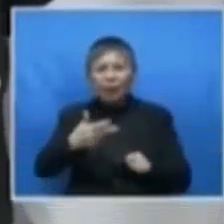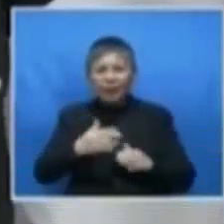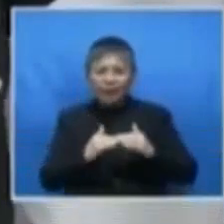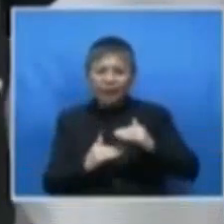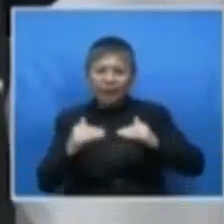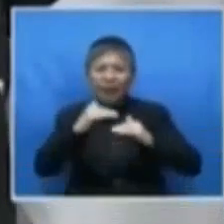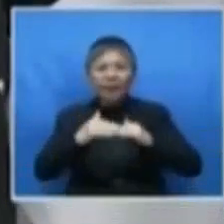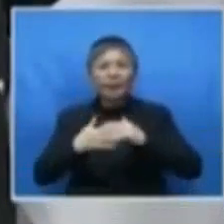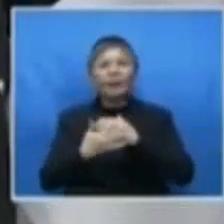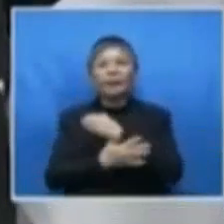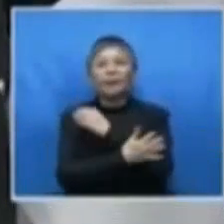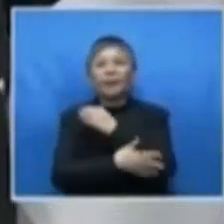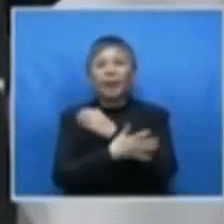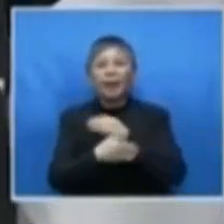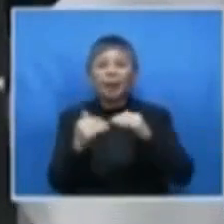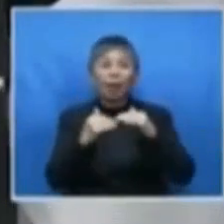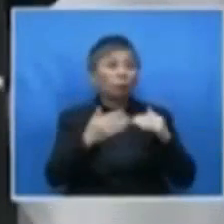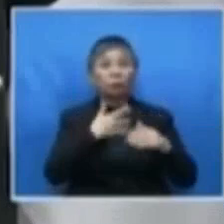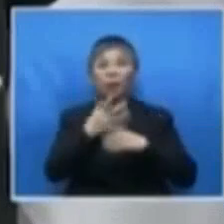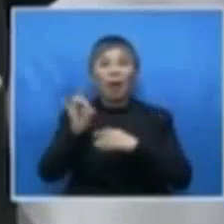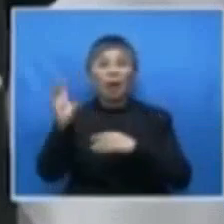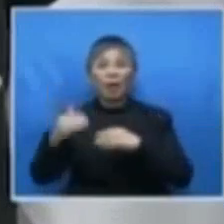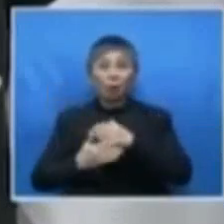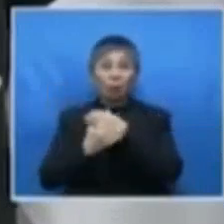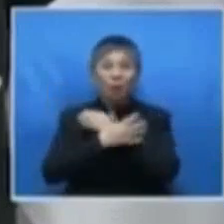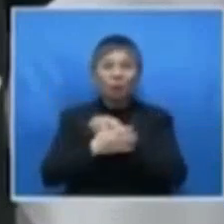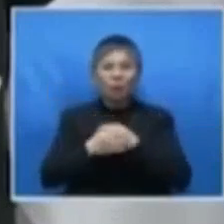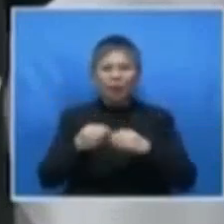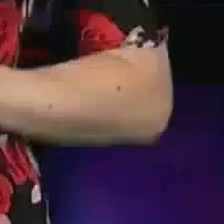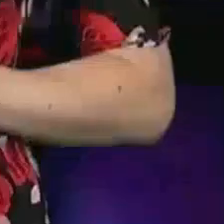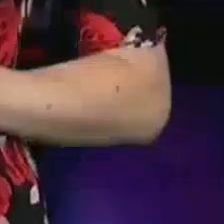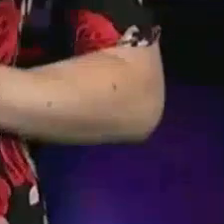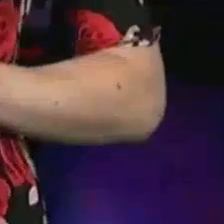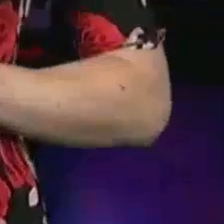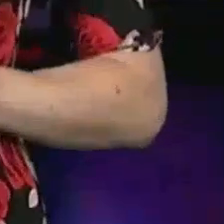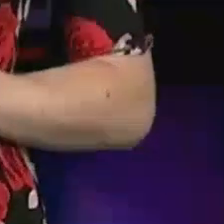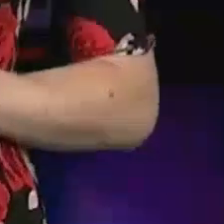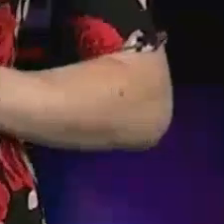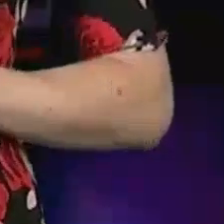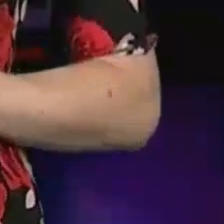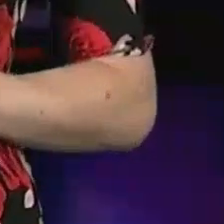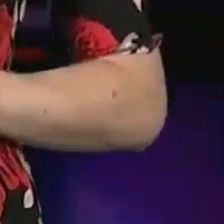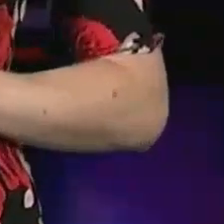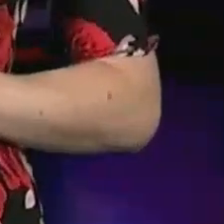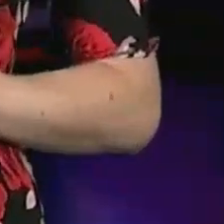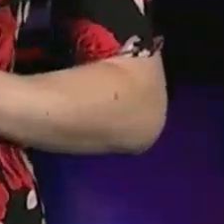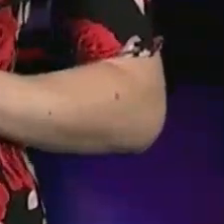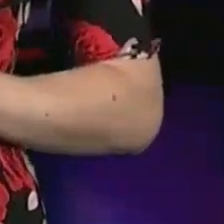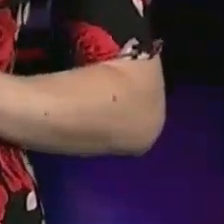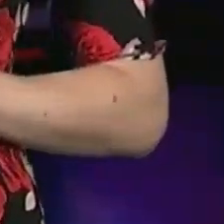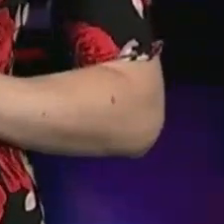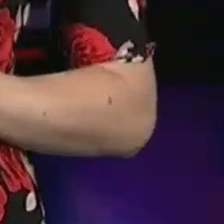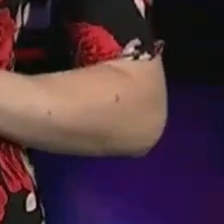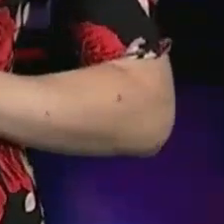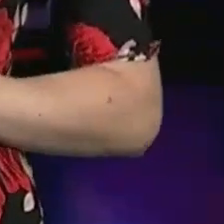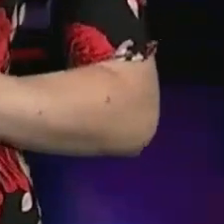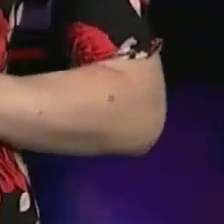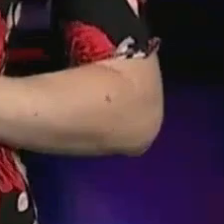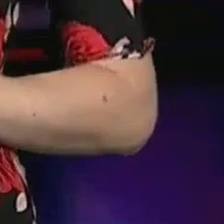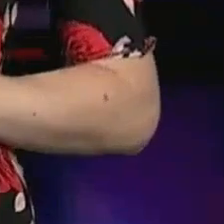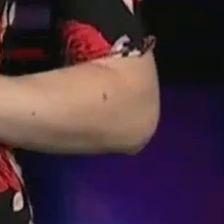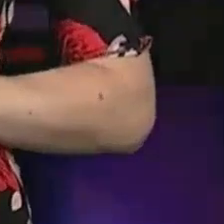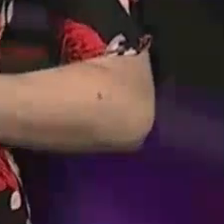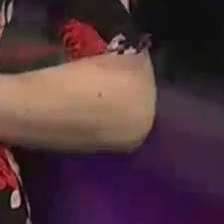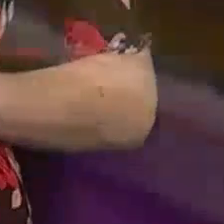our country the advanced Indonesia that we aspire to be. So we have more stories coming up after this final short break, so stay with